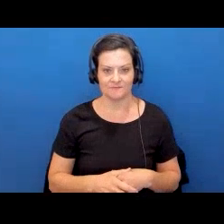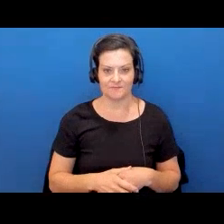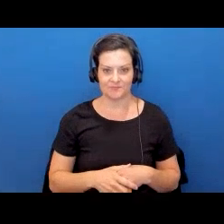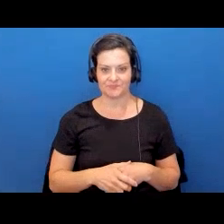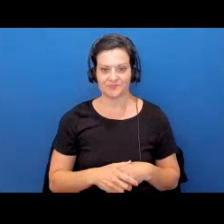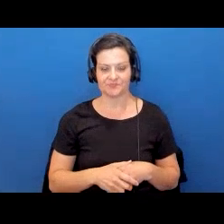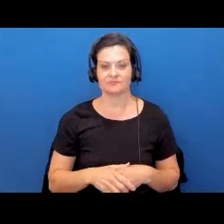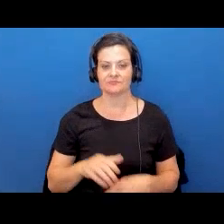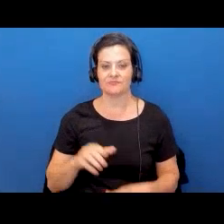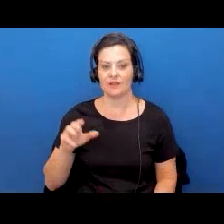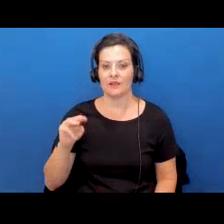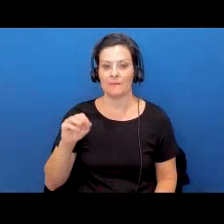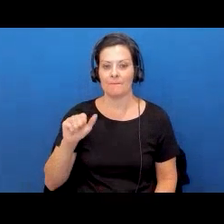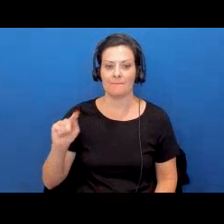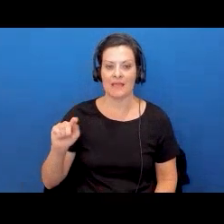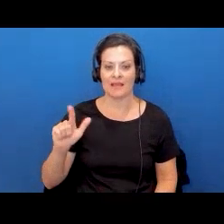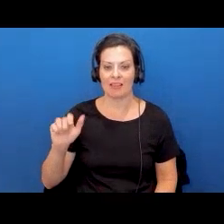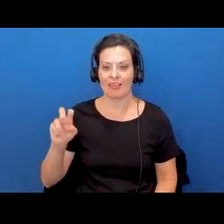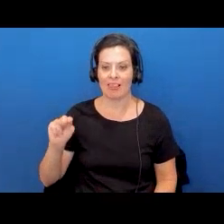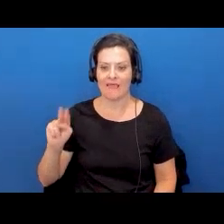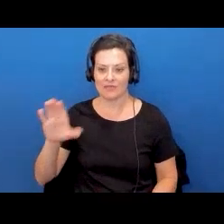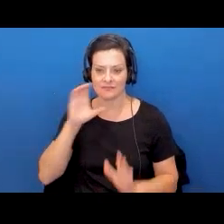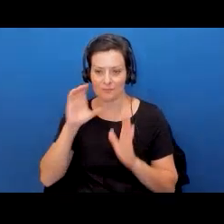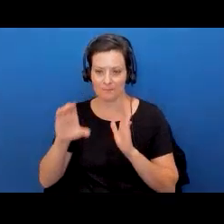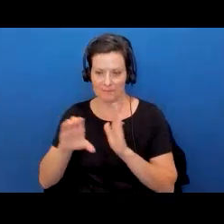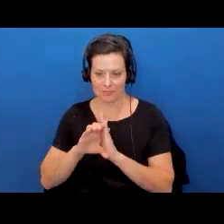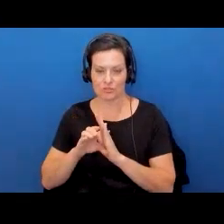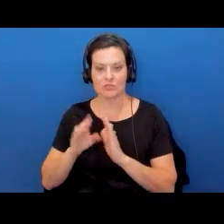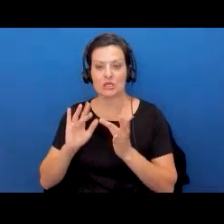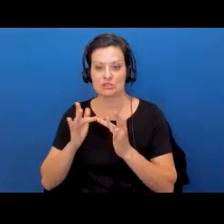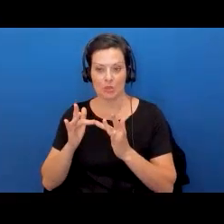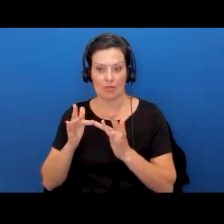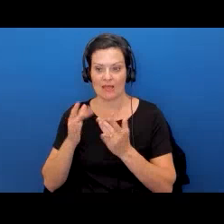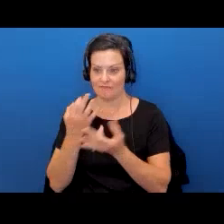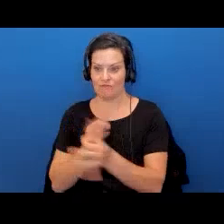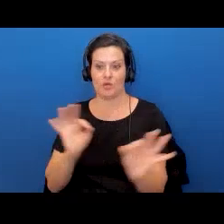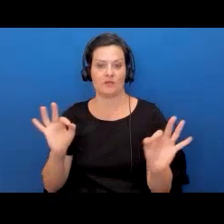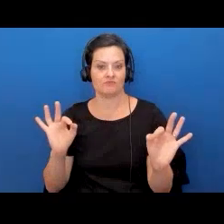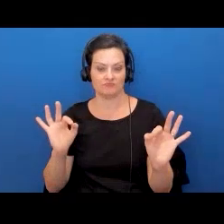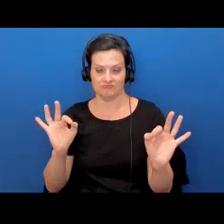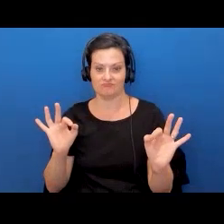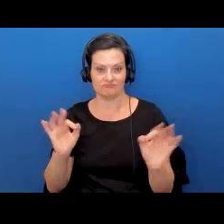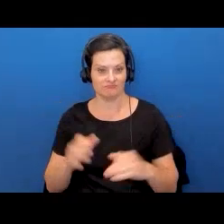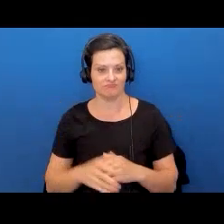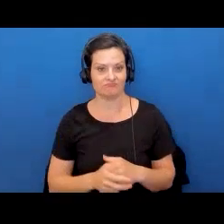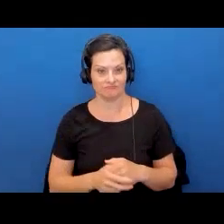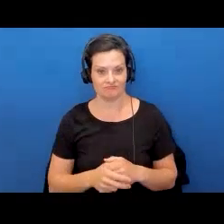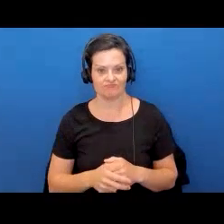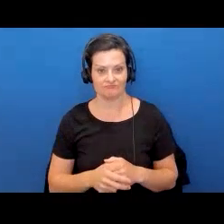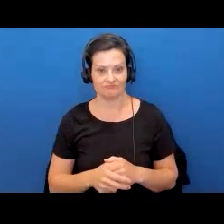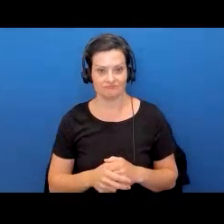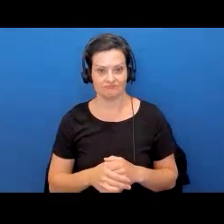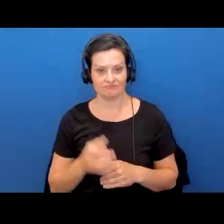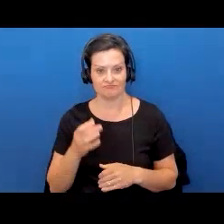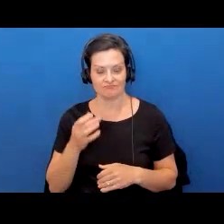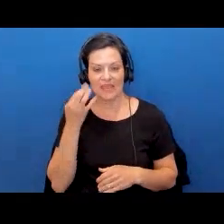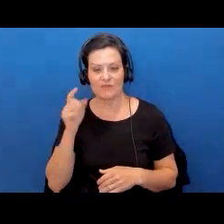Matt Lavin's photograph, and it's online free. So if you want a better